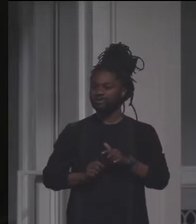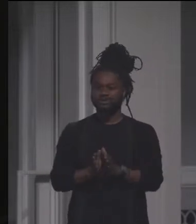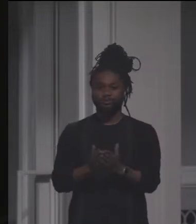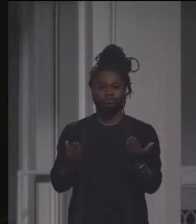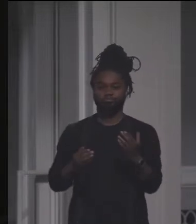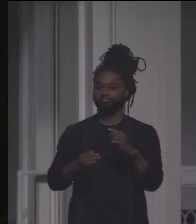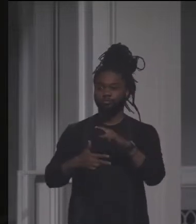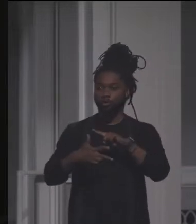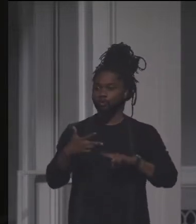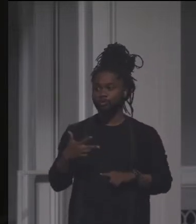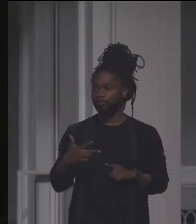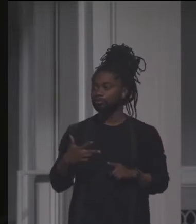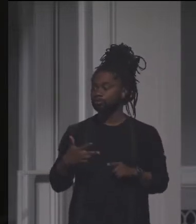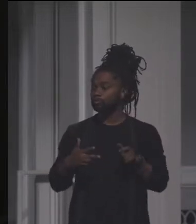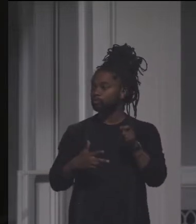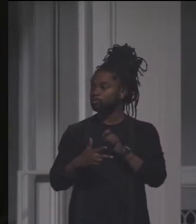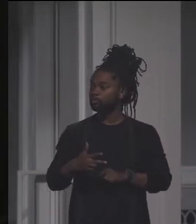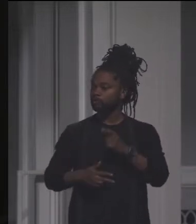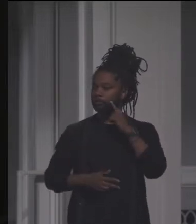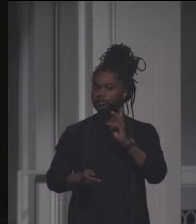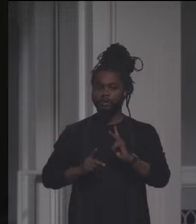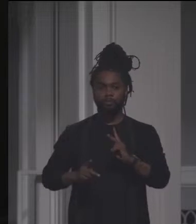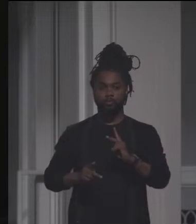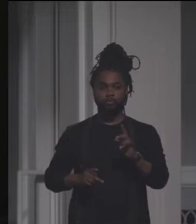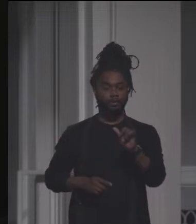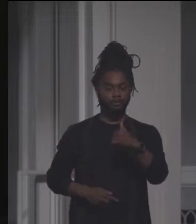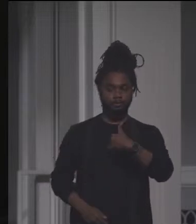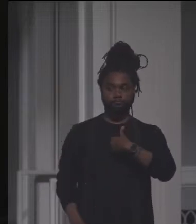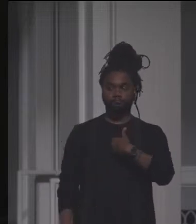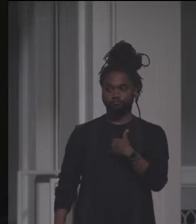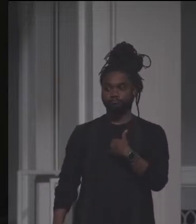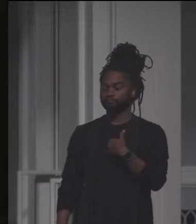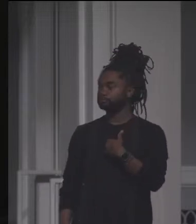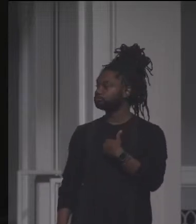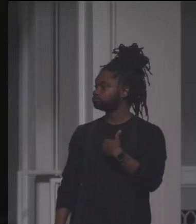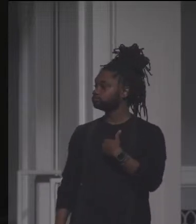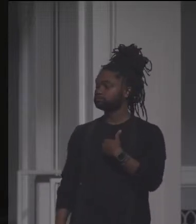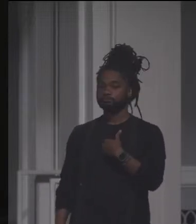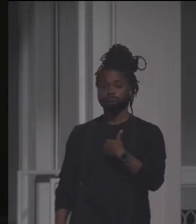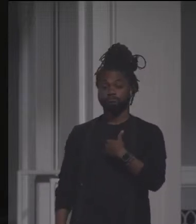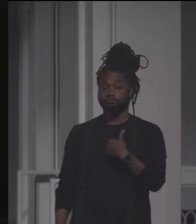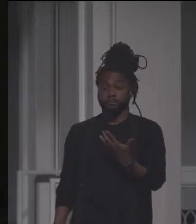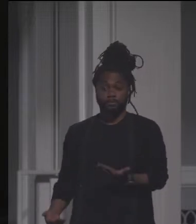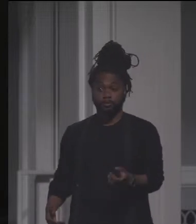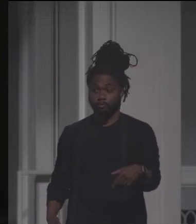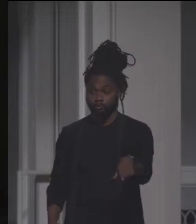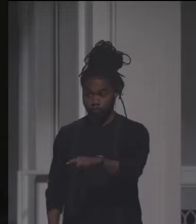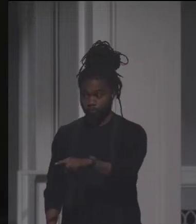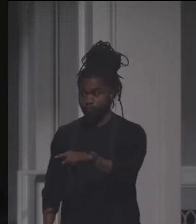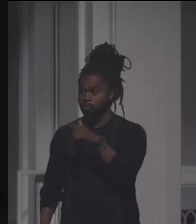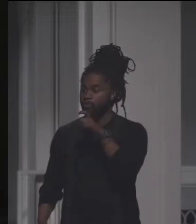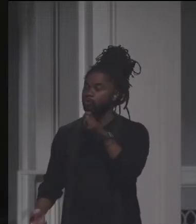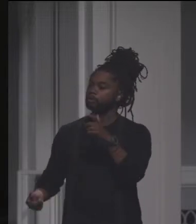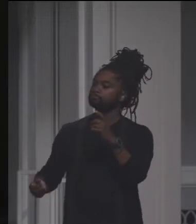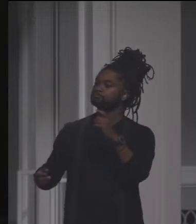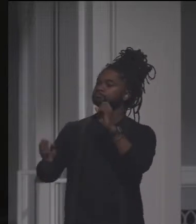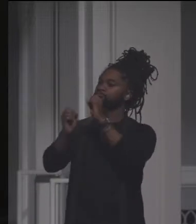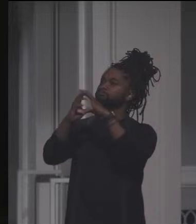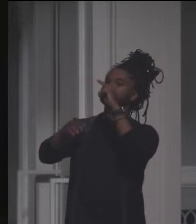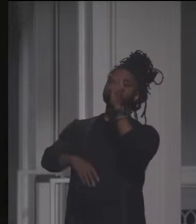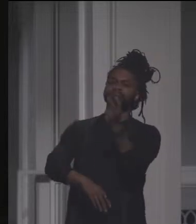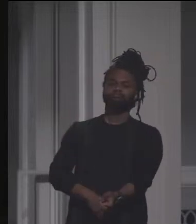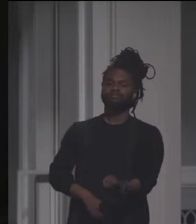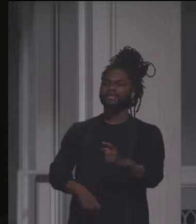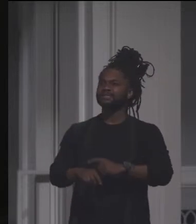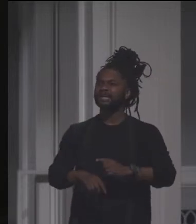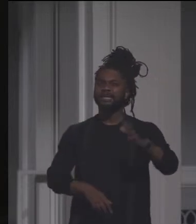books for people like me, and perhaps you, who want to be immersed in a time and place